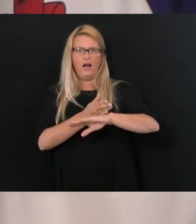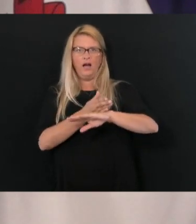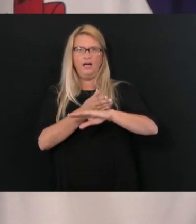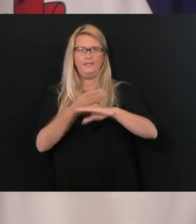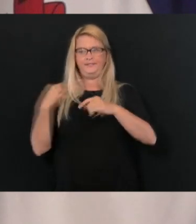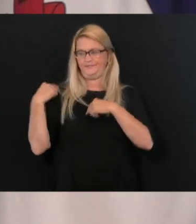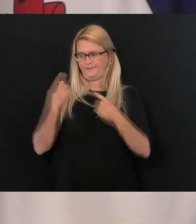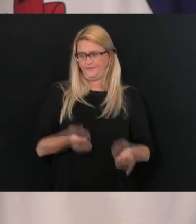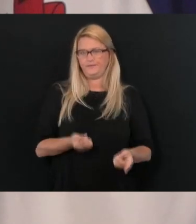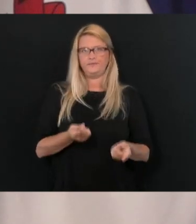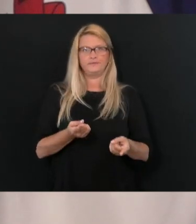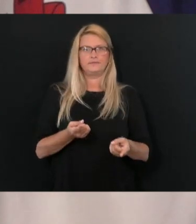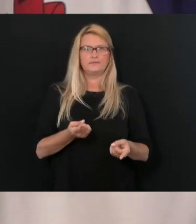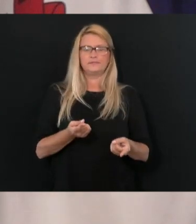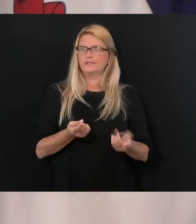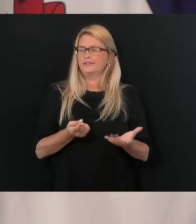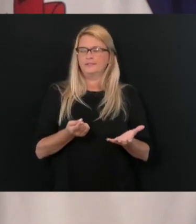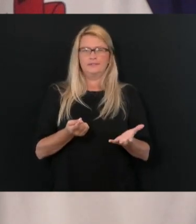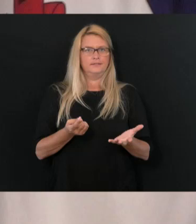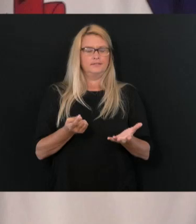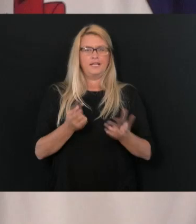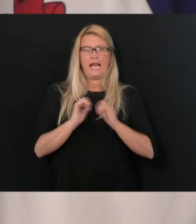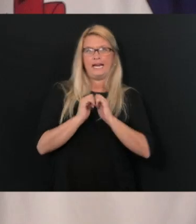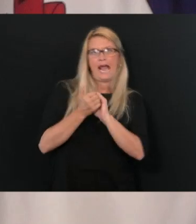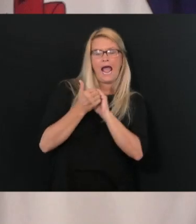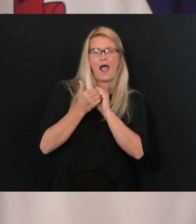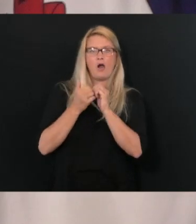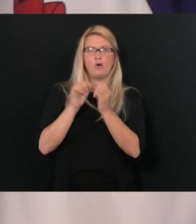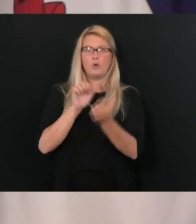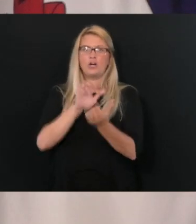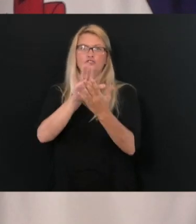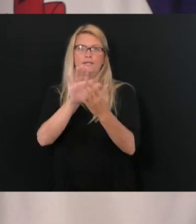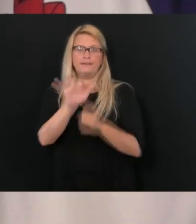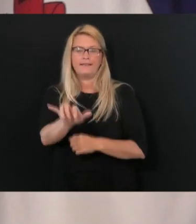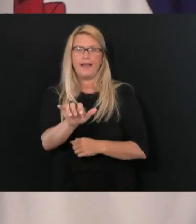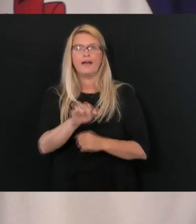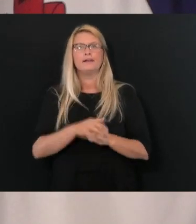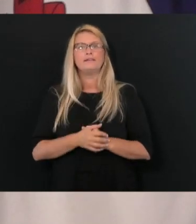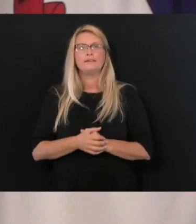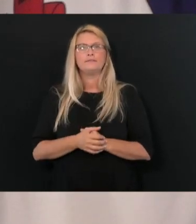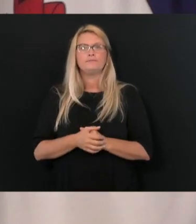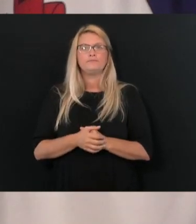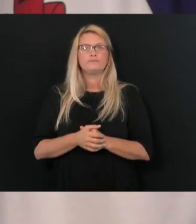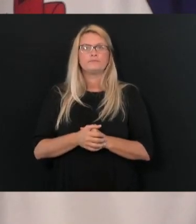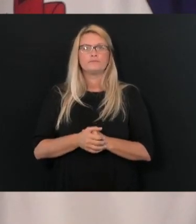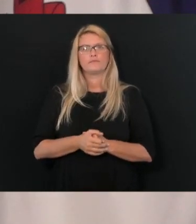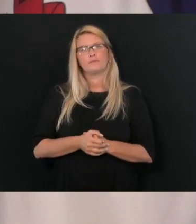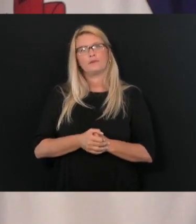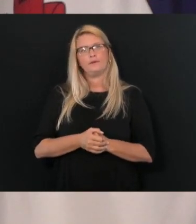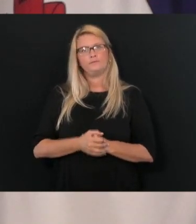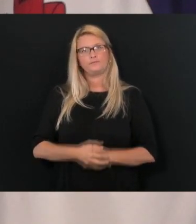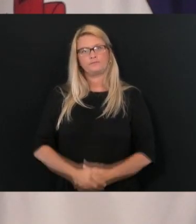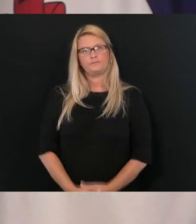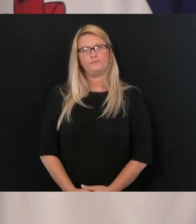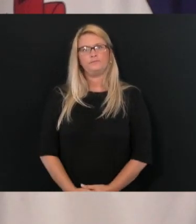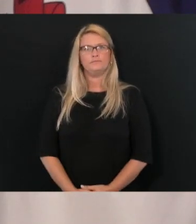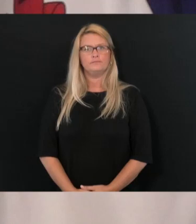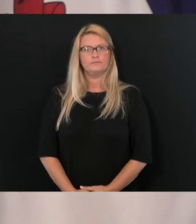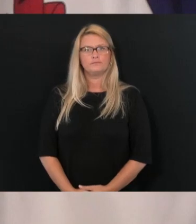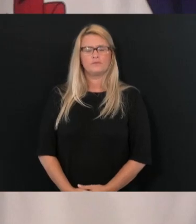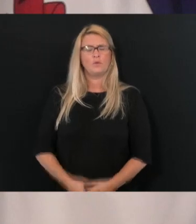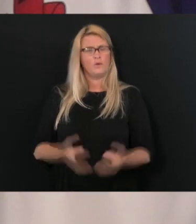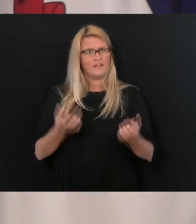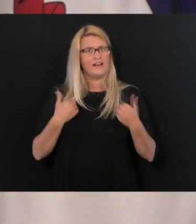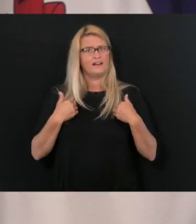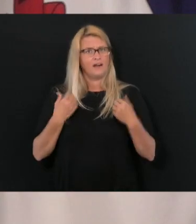seeing and how we're trying to address it. We have had a lot of trouble